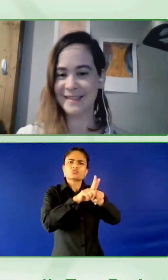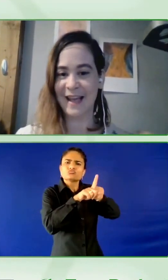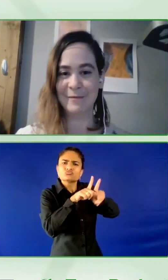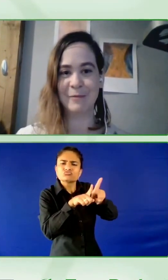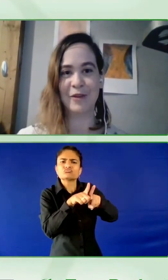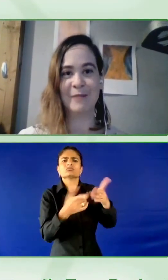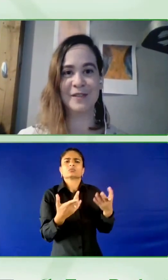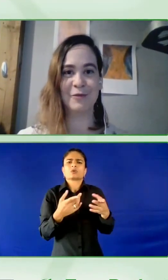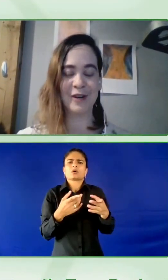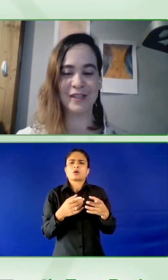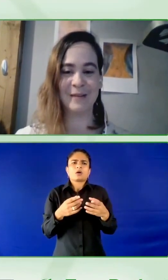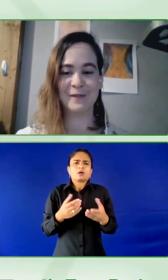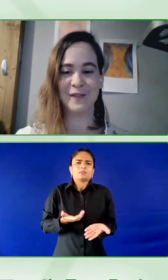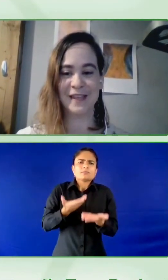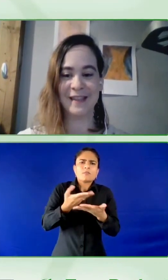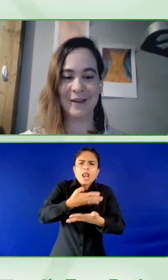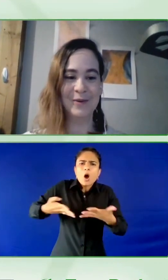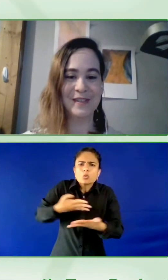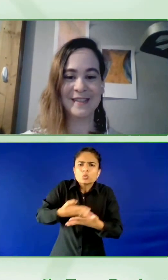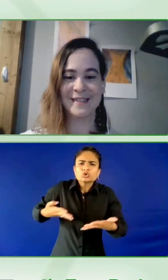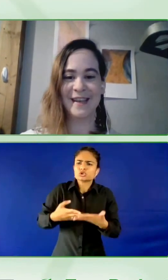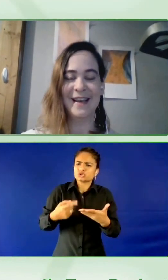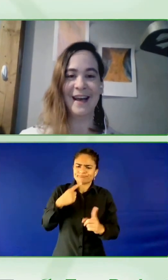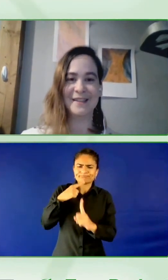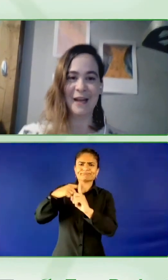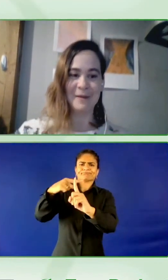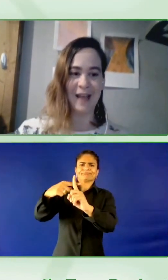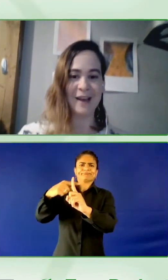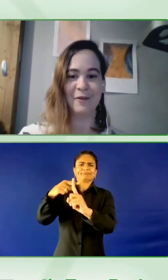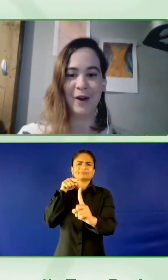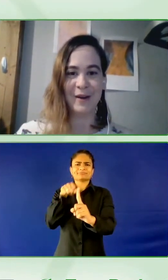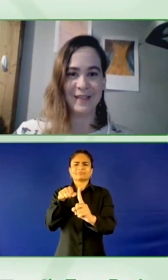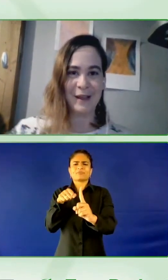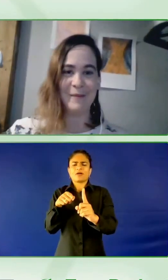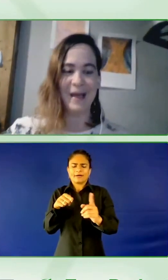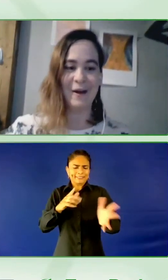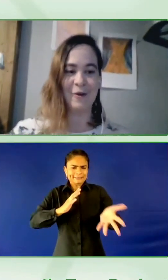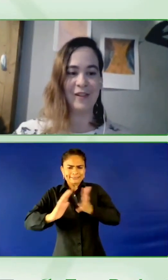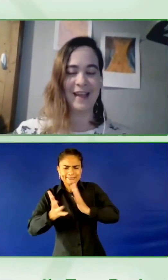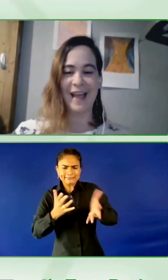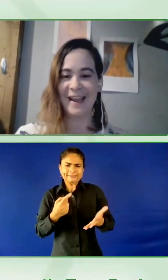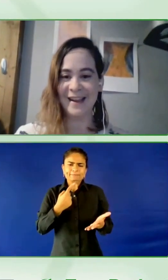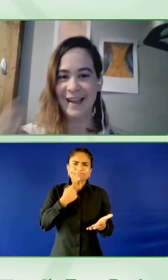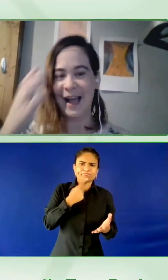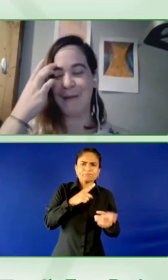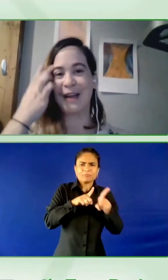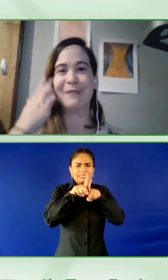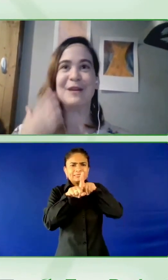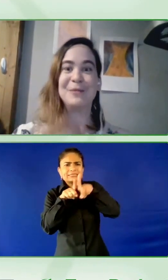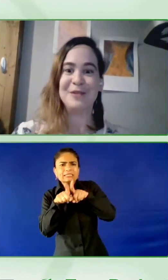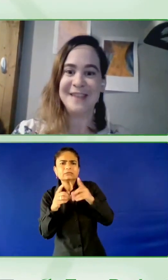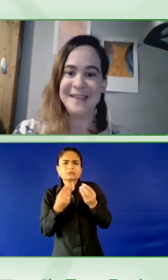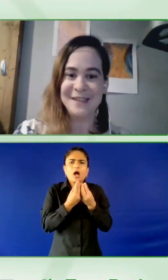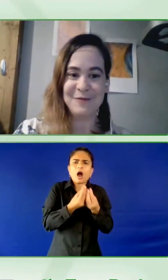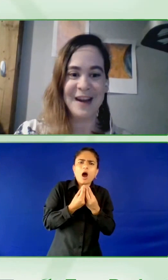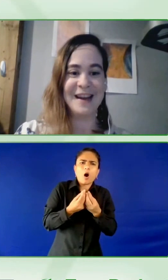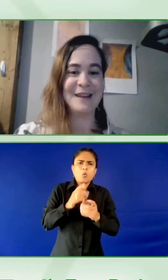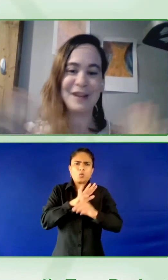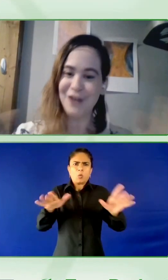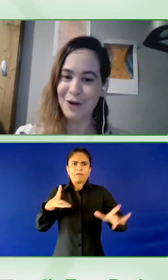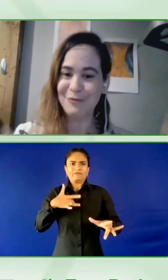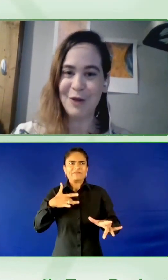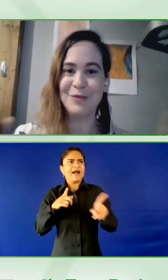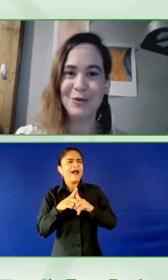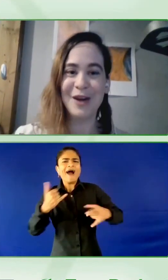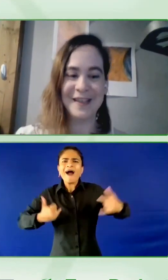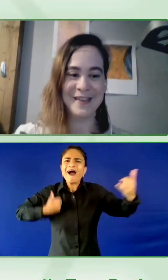think because a lot of people come to the workshops feeling like, oh, this is a topic I don't know anything about, or like I'm not going to be able to present it right. And I'm